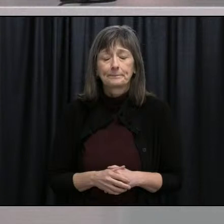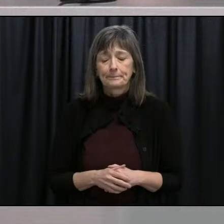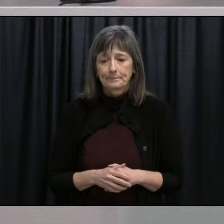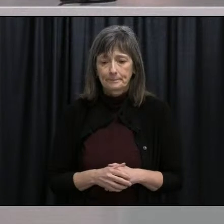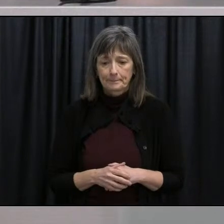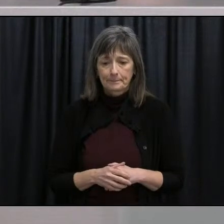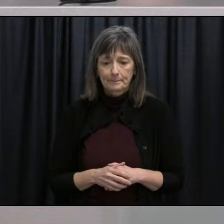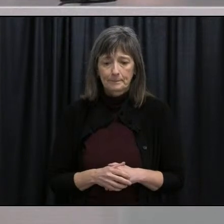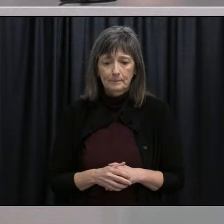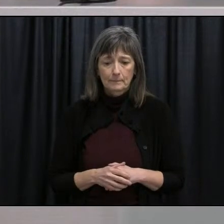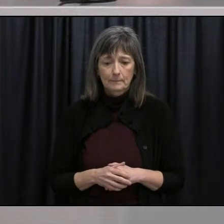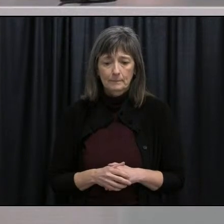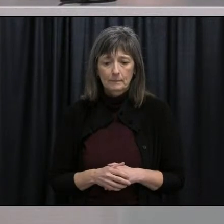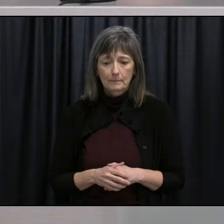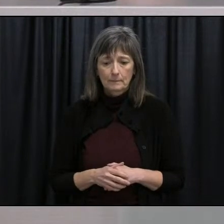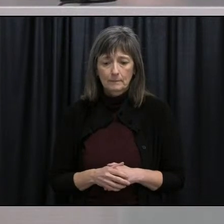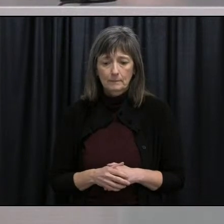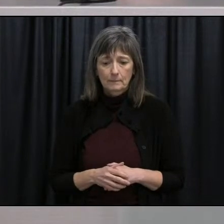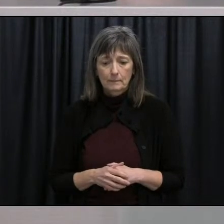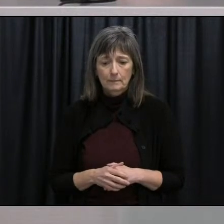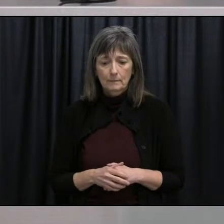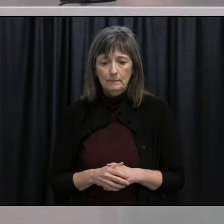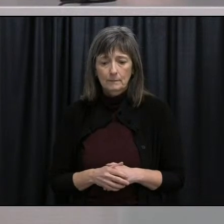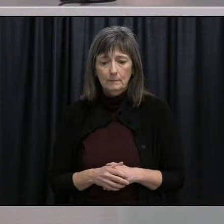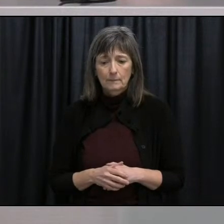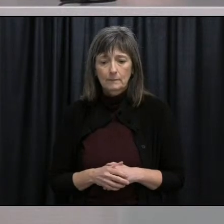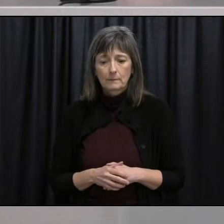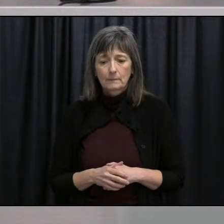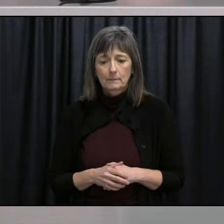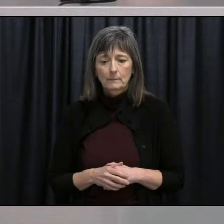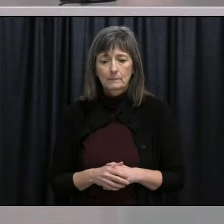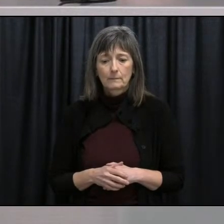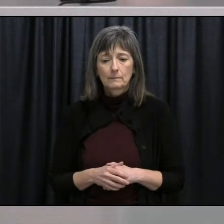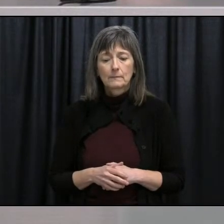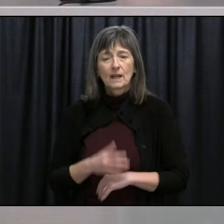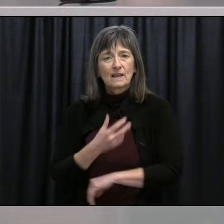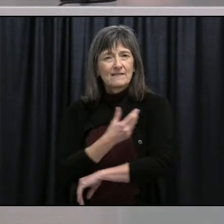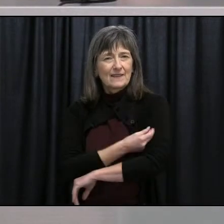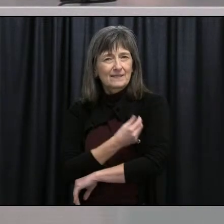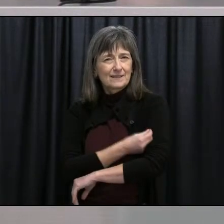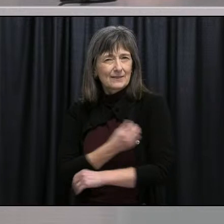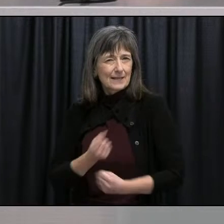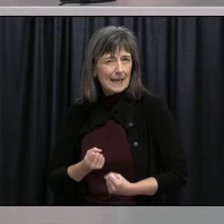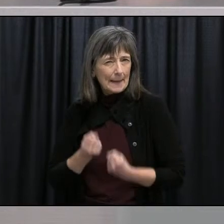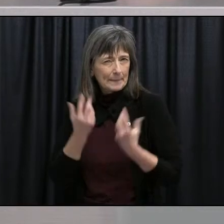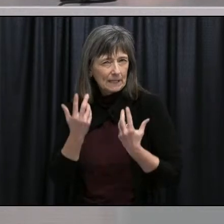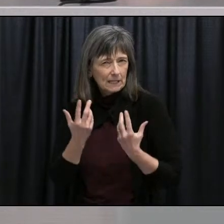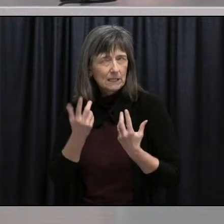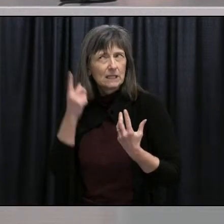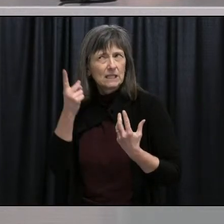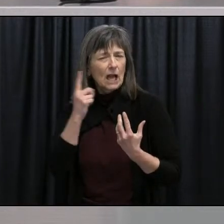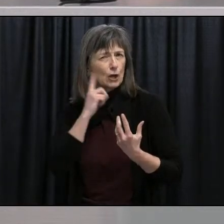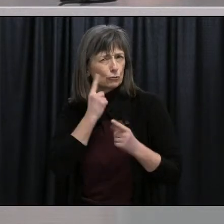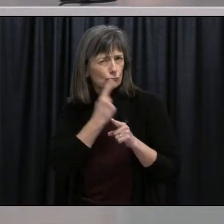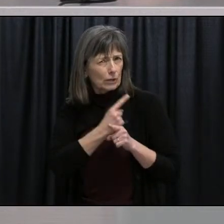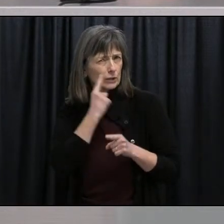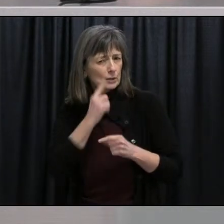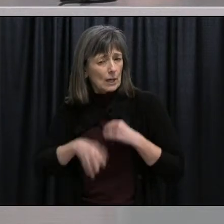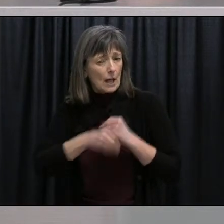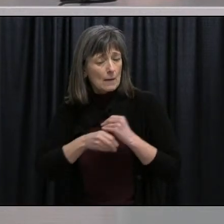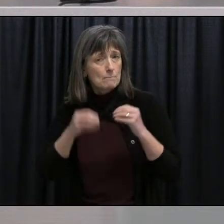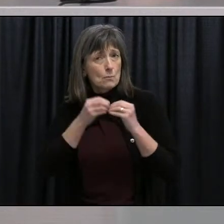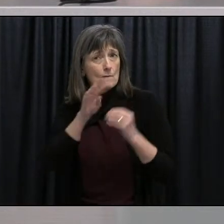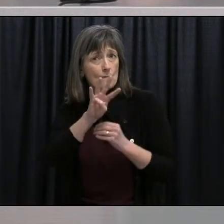And a question about the number of people who are going to get vaccinated. If I heard correctly, that it's an additional 40,000 plus